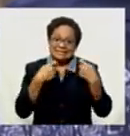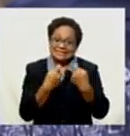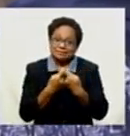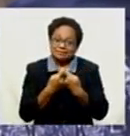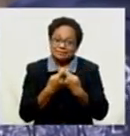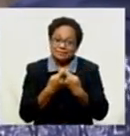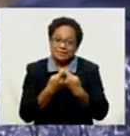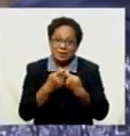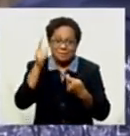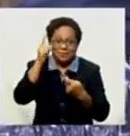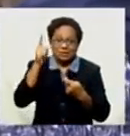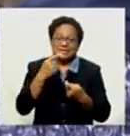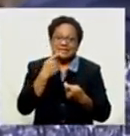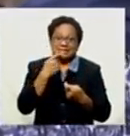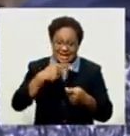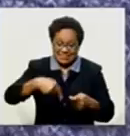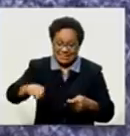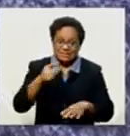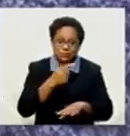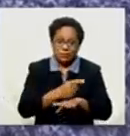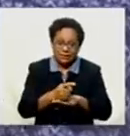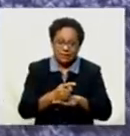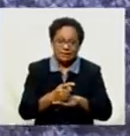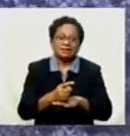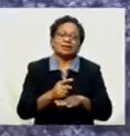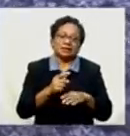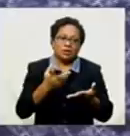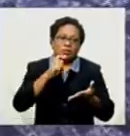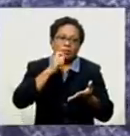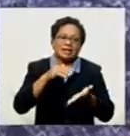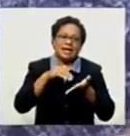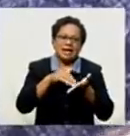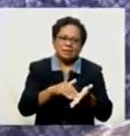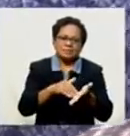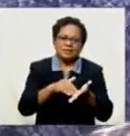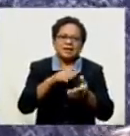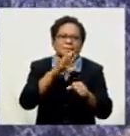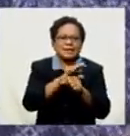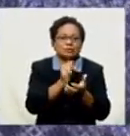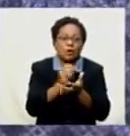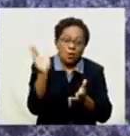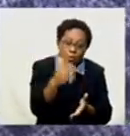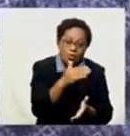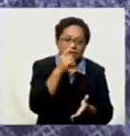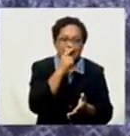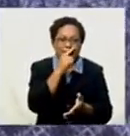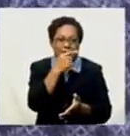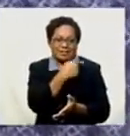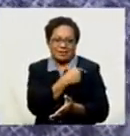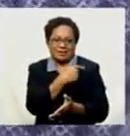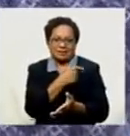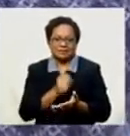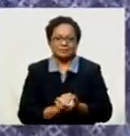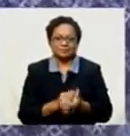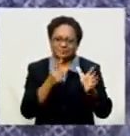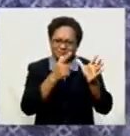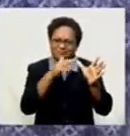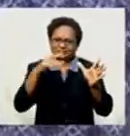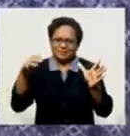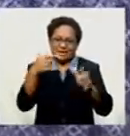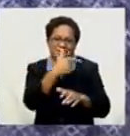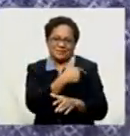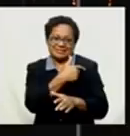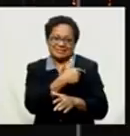this week's vaccination drive is a build-up to a whole nation rollout of the COVID-19 AstraZeneca vaccine. Lina